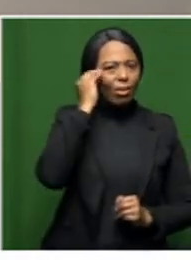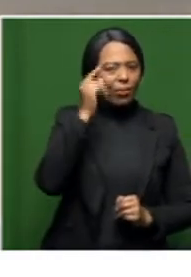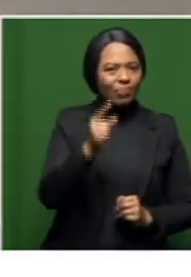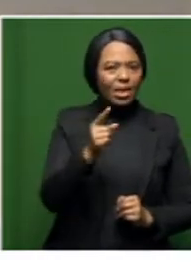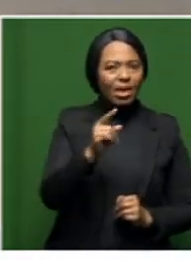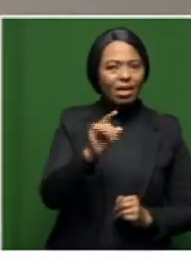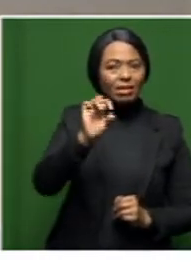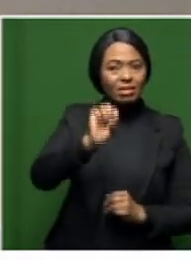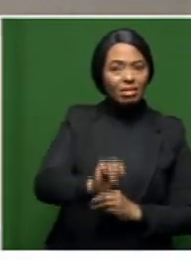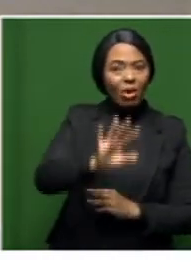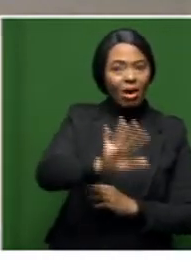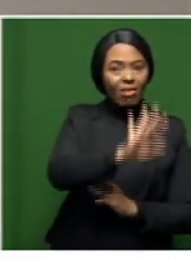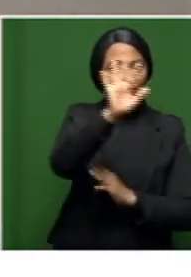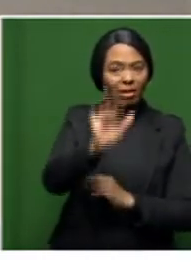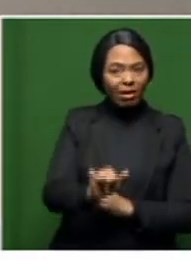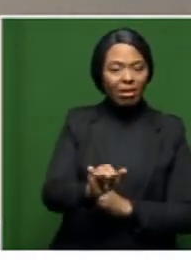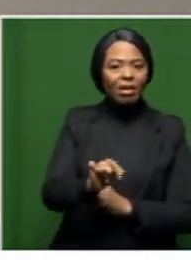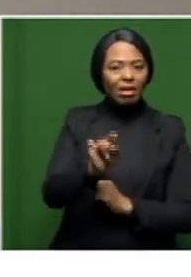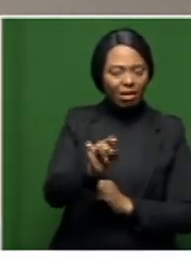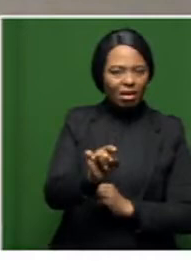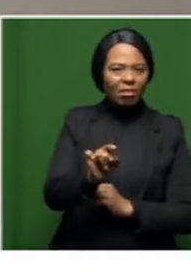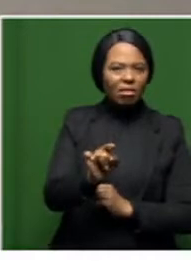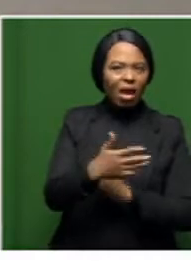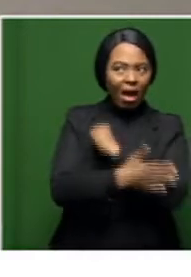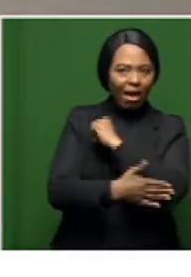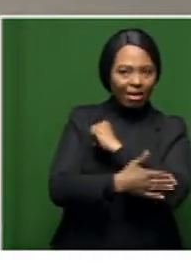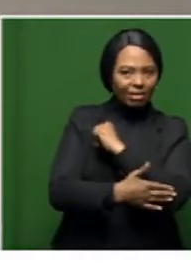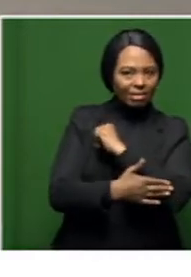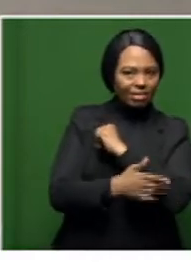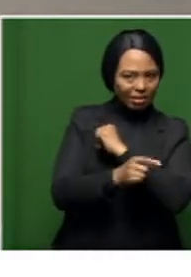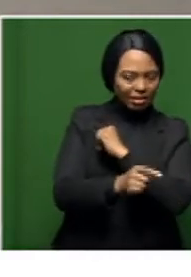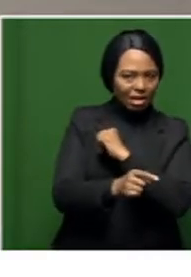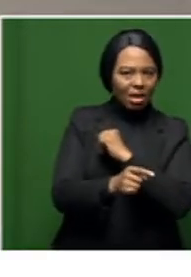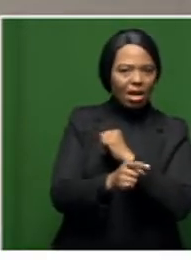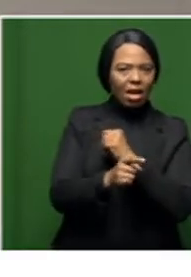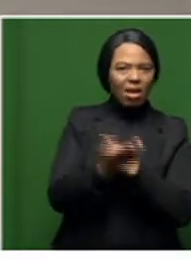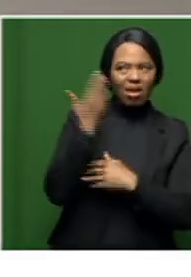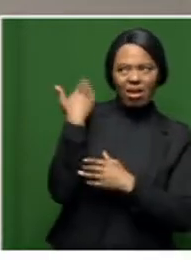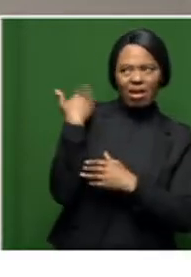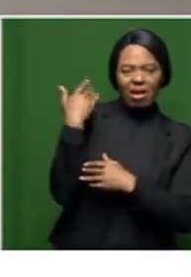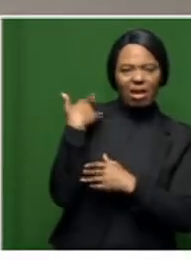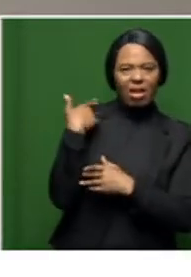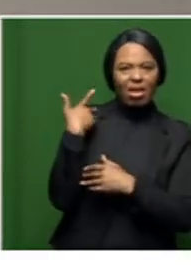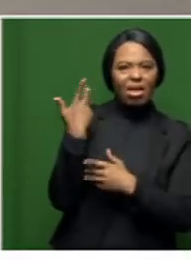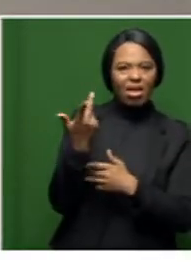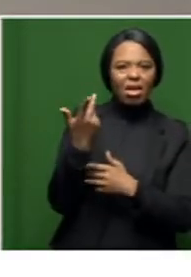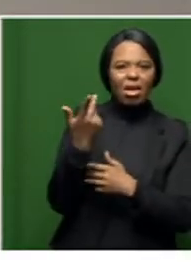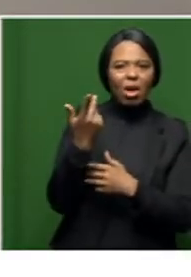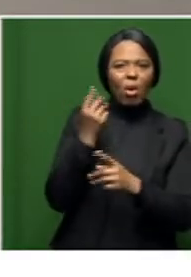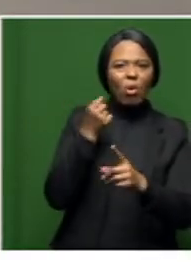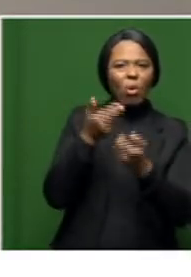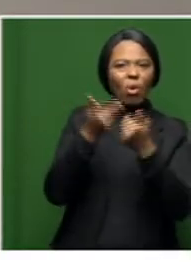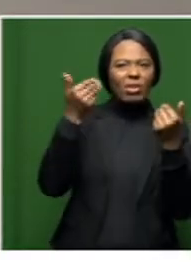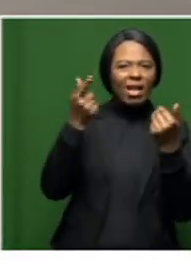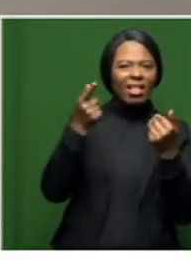countries like South Africa have all dealt with questions of colonial legacy, and we're all trying to figure out how